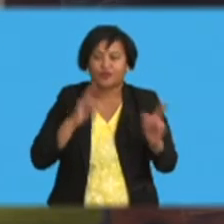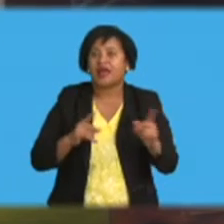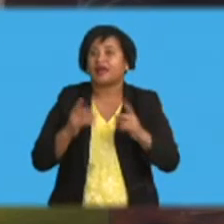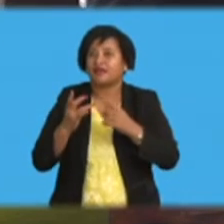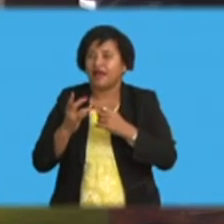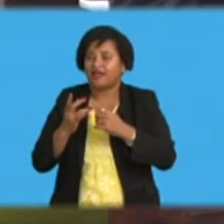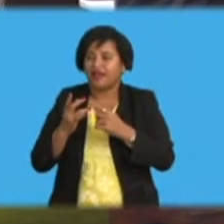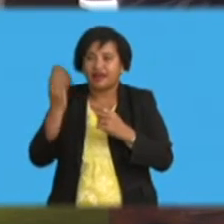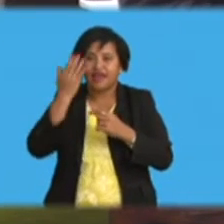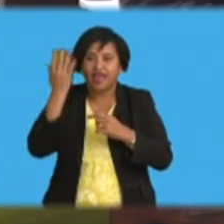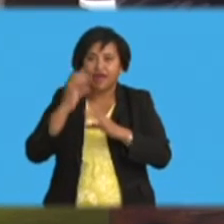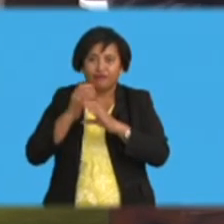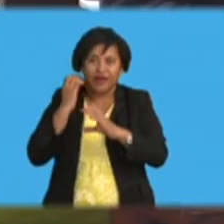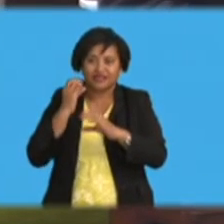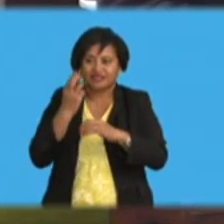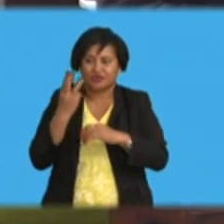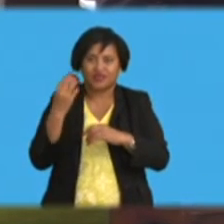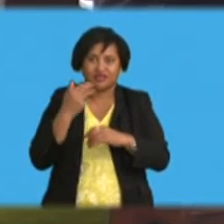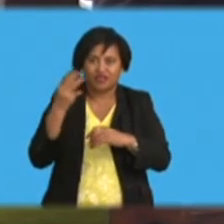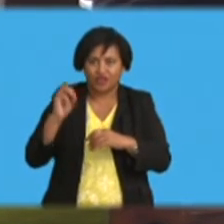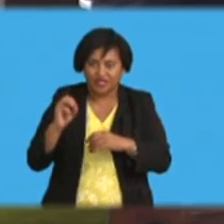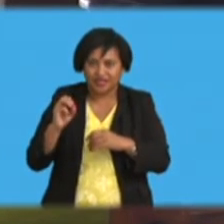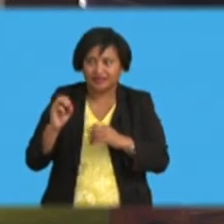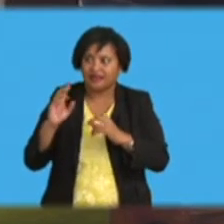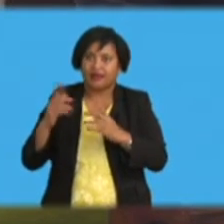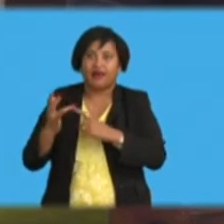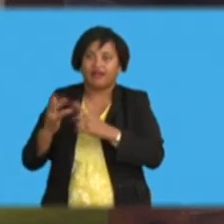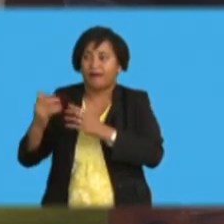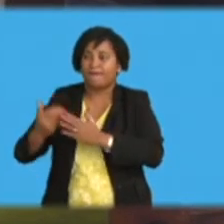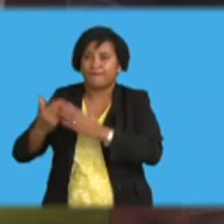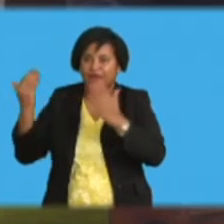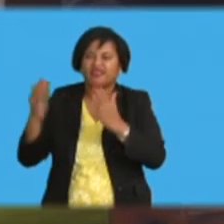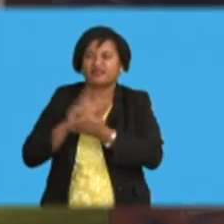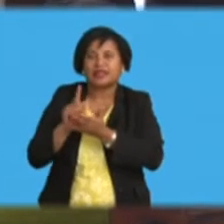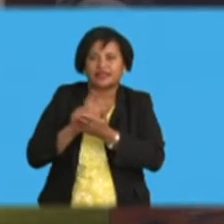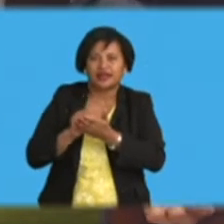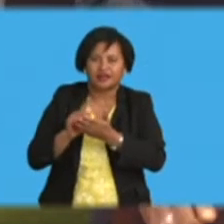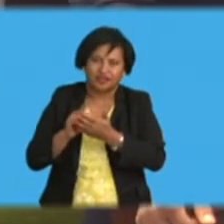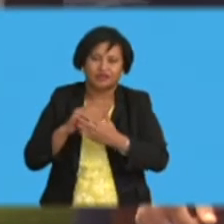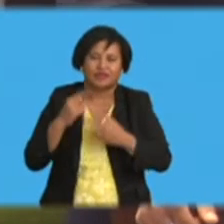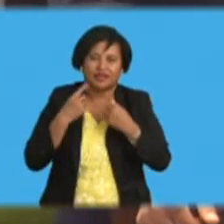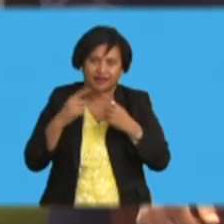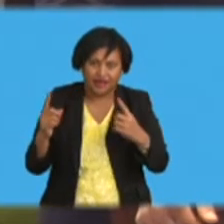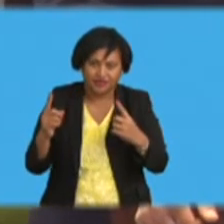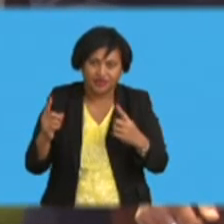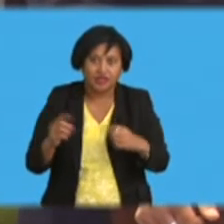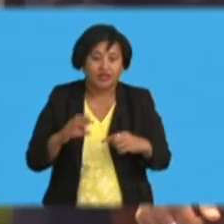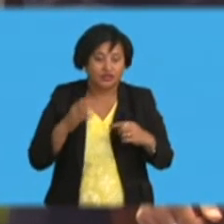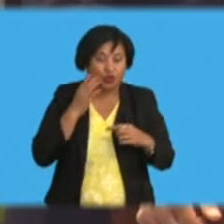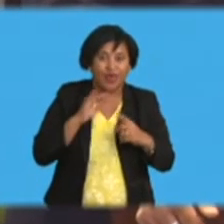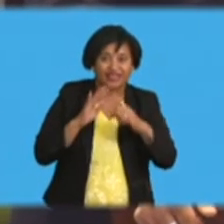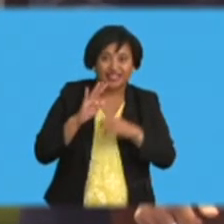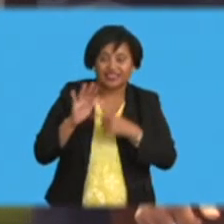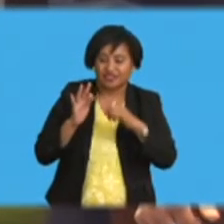and a 3rd full flight simulator for an aircraft type to be determined later, once the jet wide-body augmentation or replacement